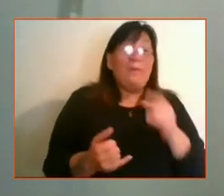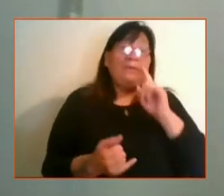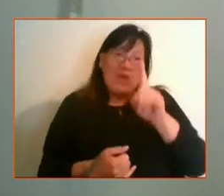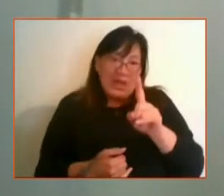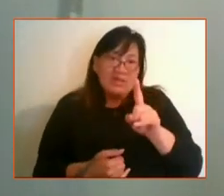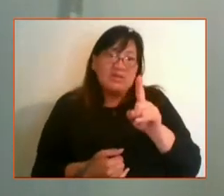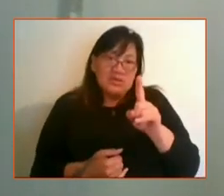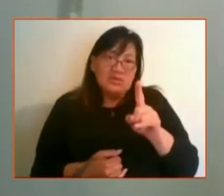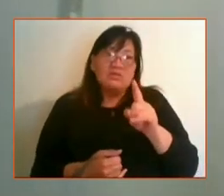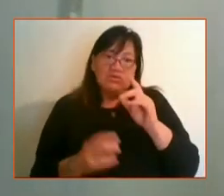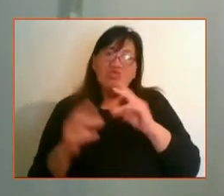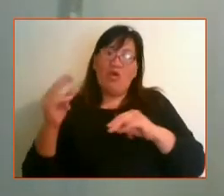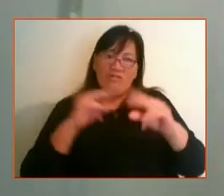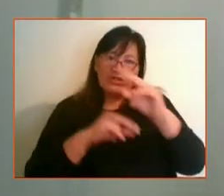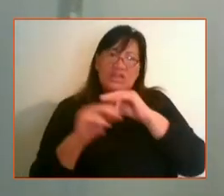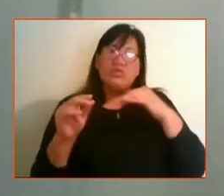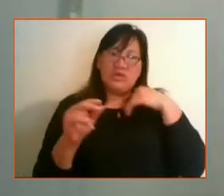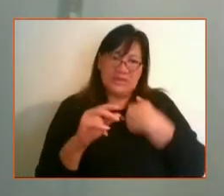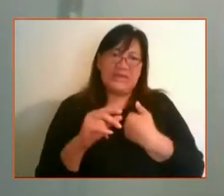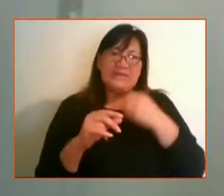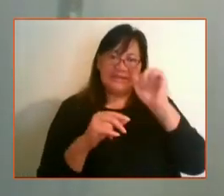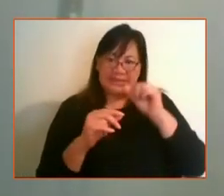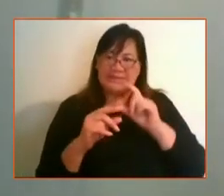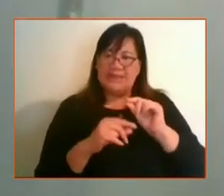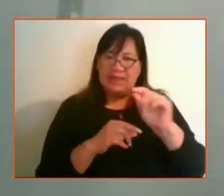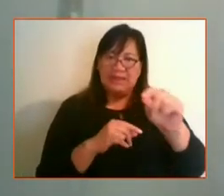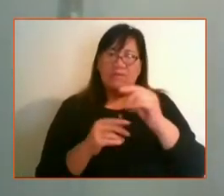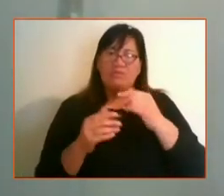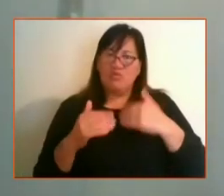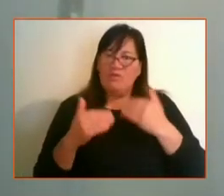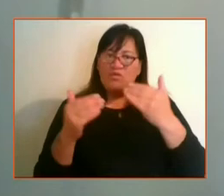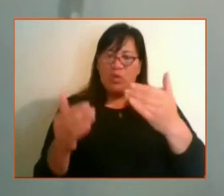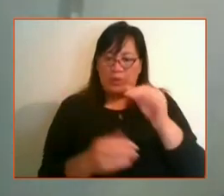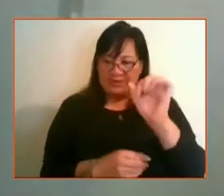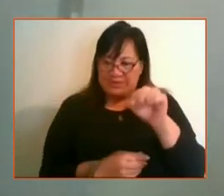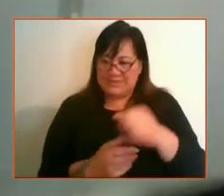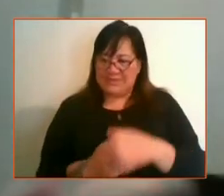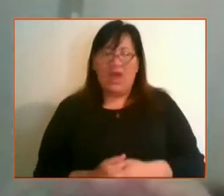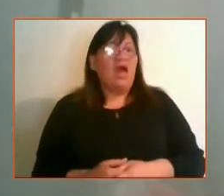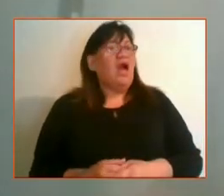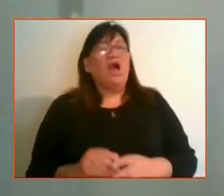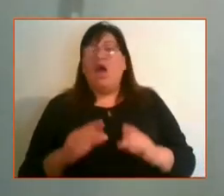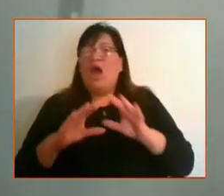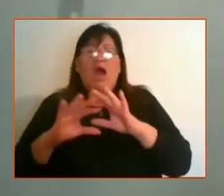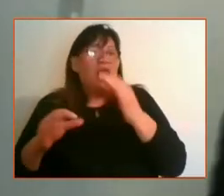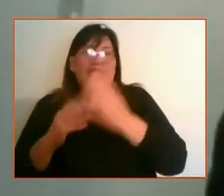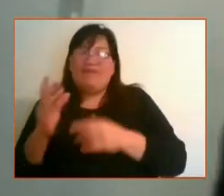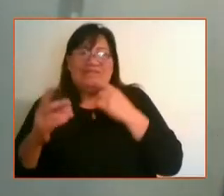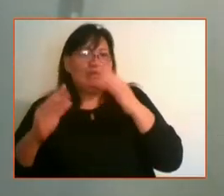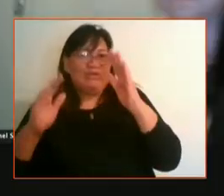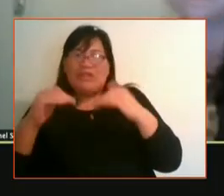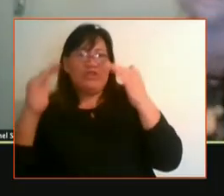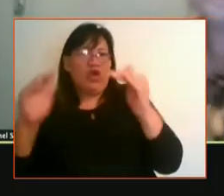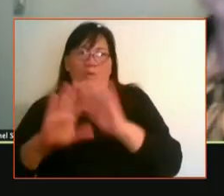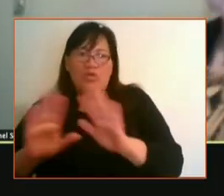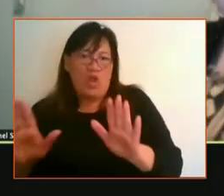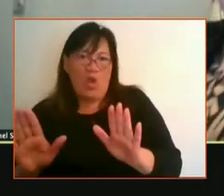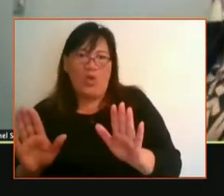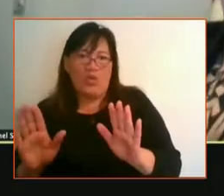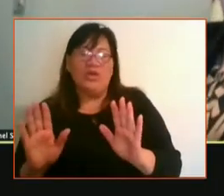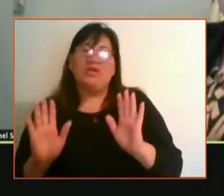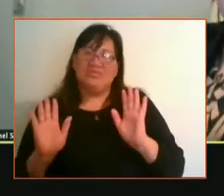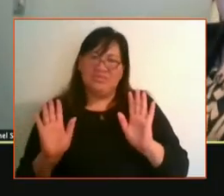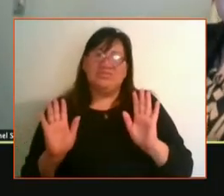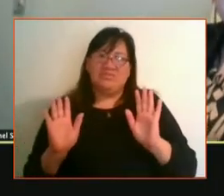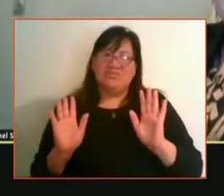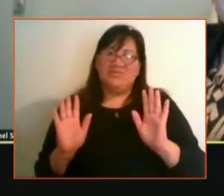a conversation that we need to have moving forward. I've never said that it was the top thing either, just to be clear. I've